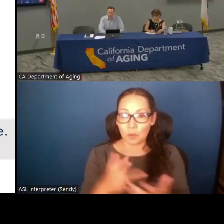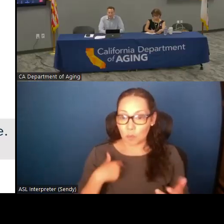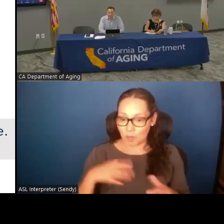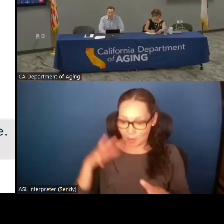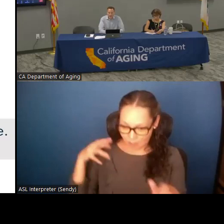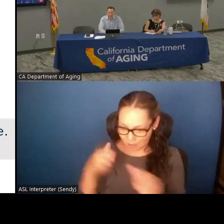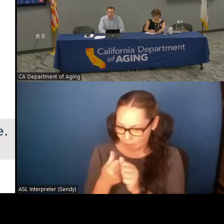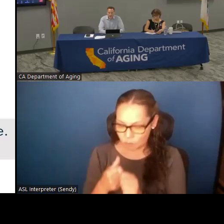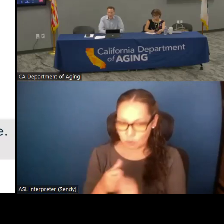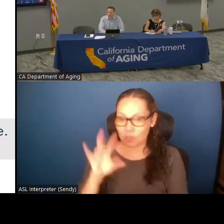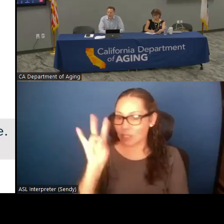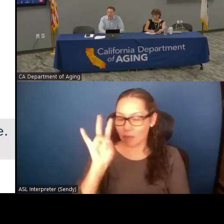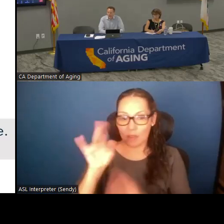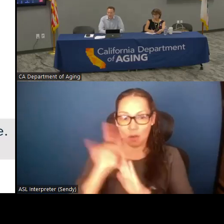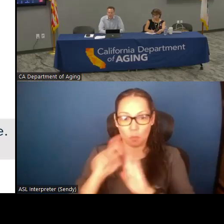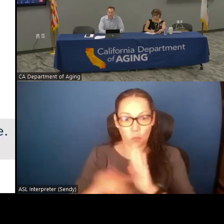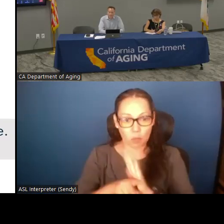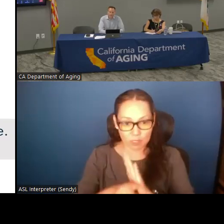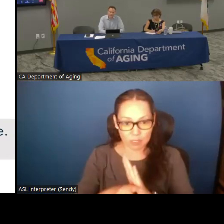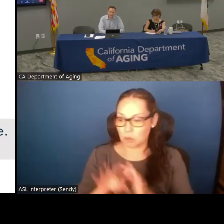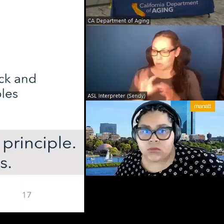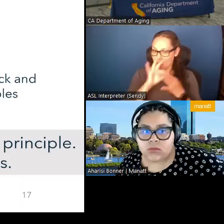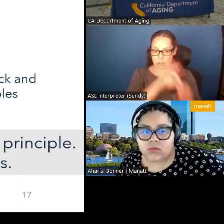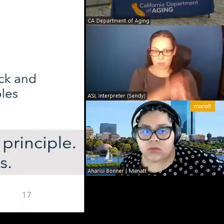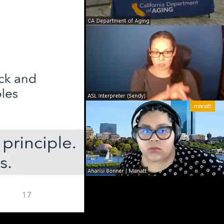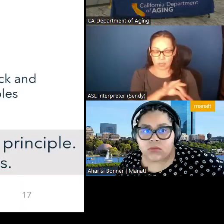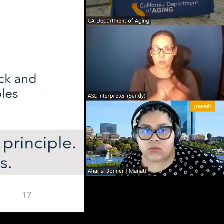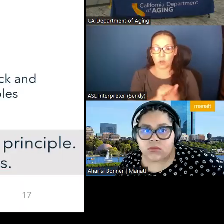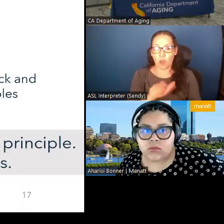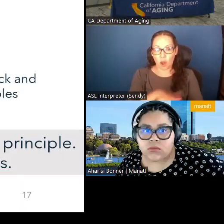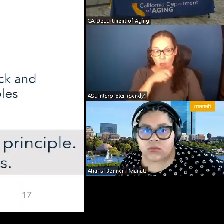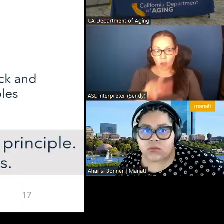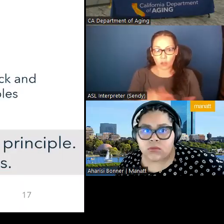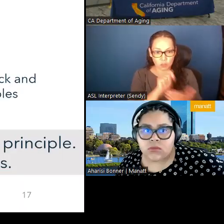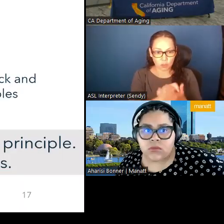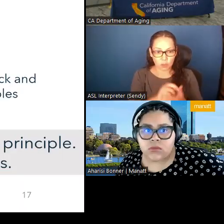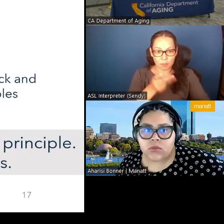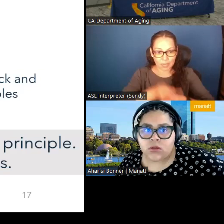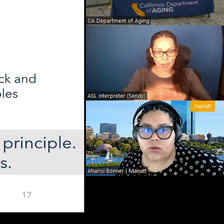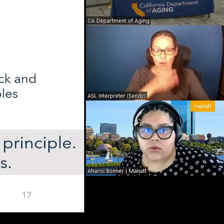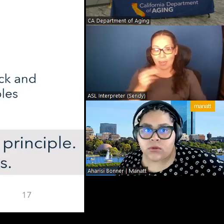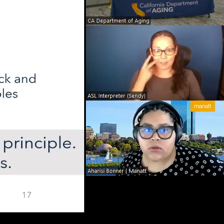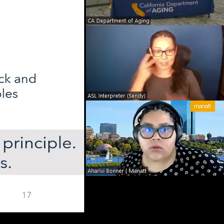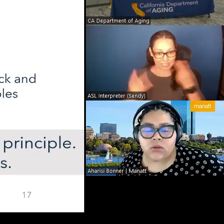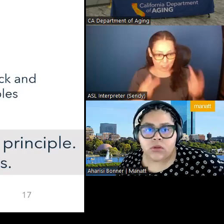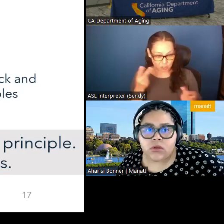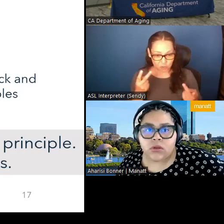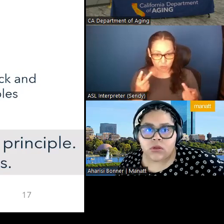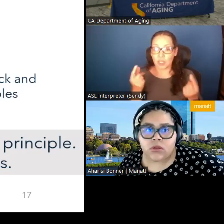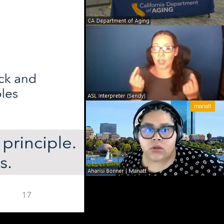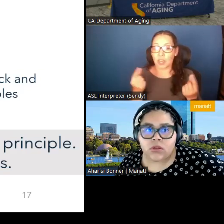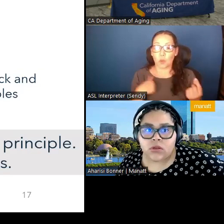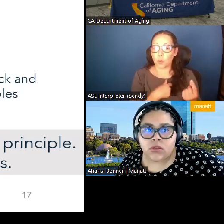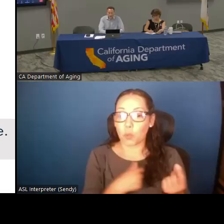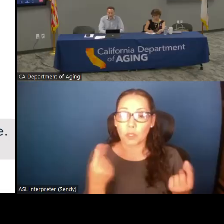actionable principles that are related to long-term care facility access and visitation. And we